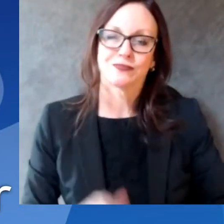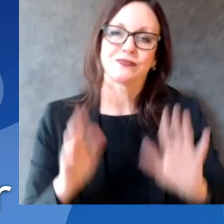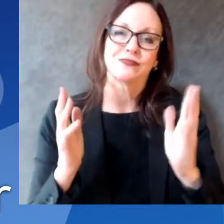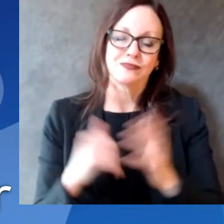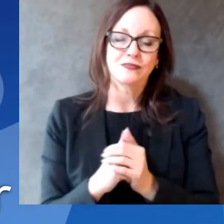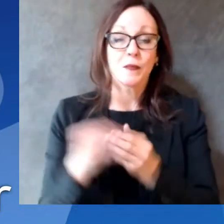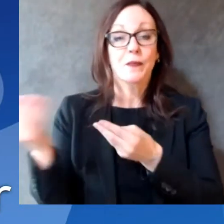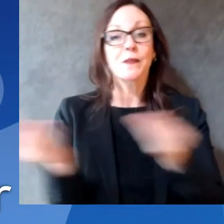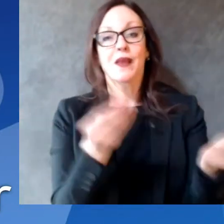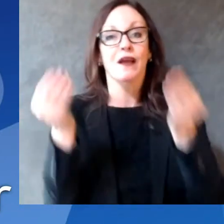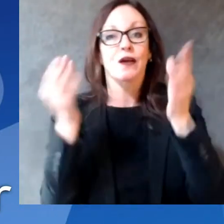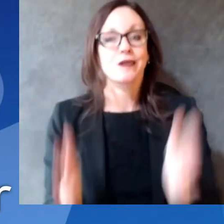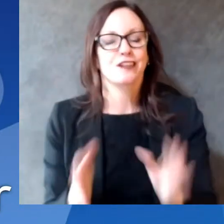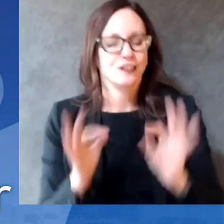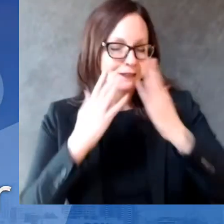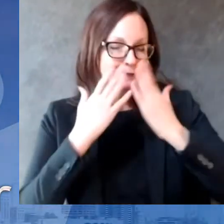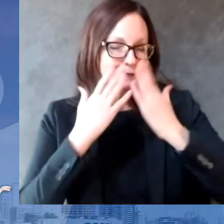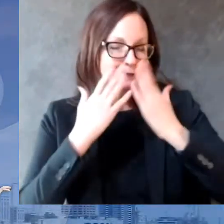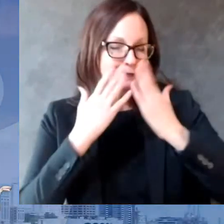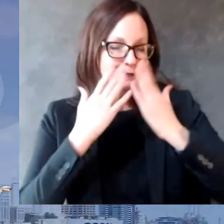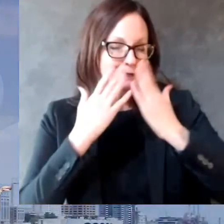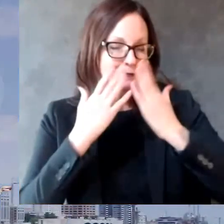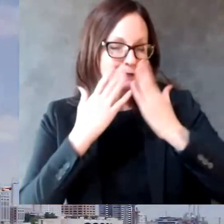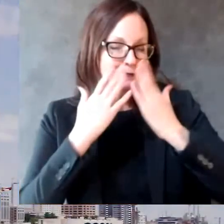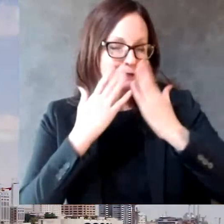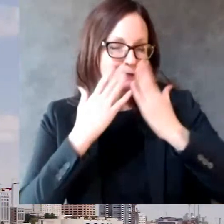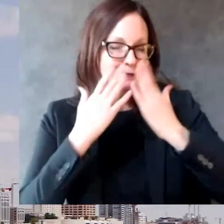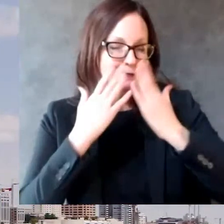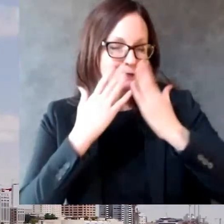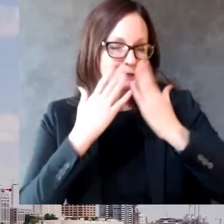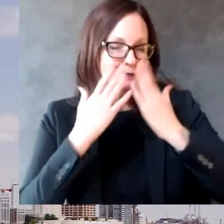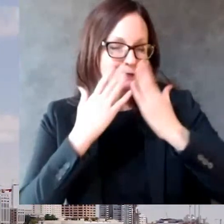Ryan Westergaard, and all of you for participating